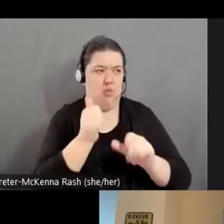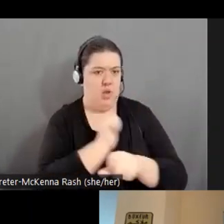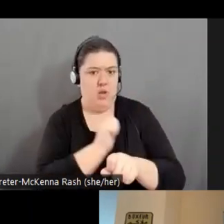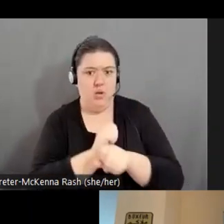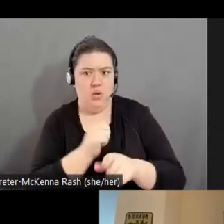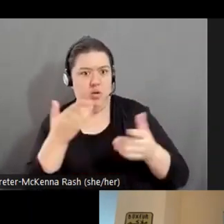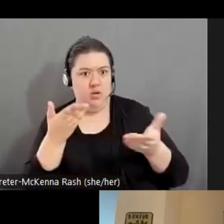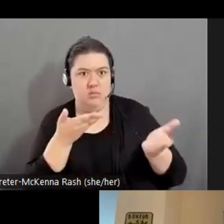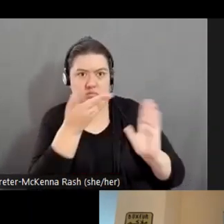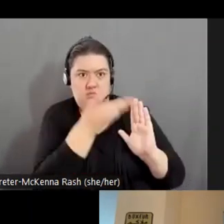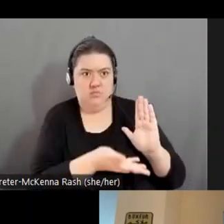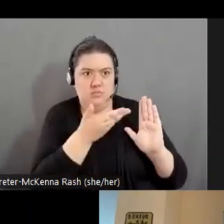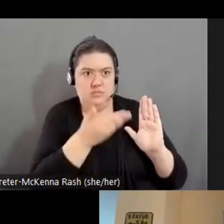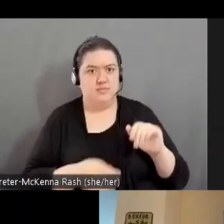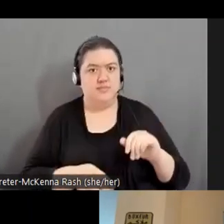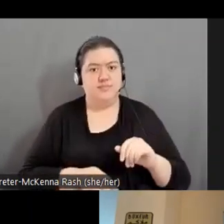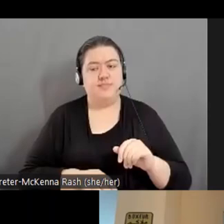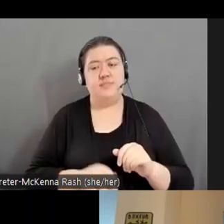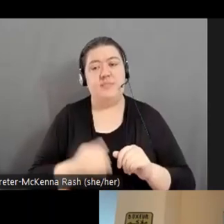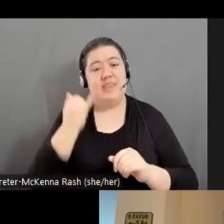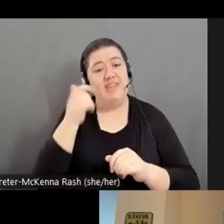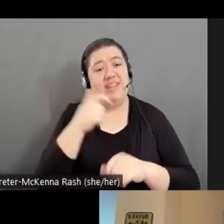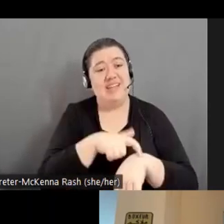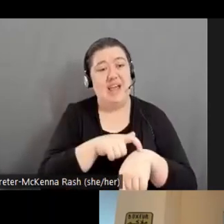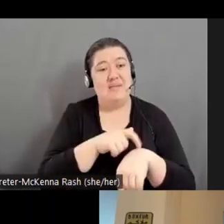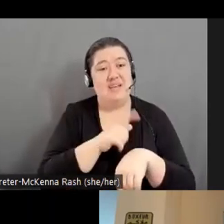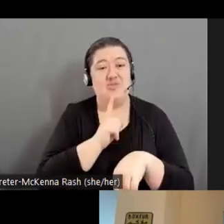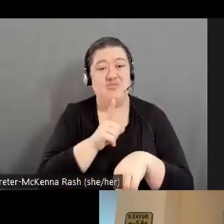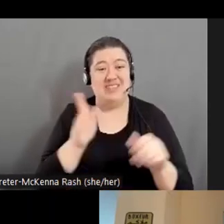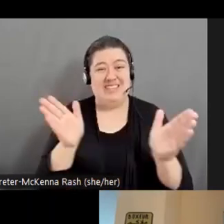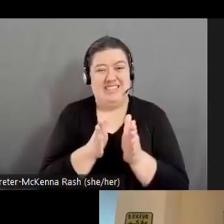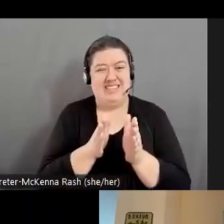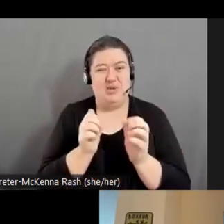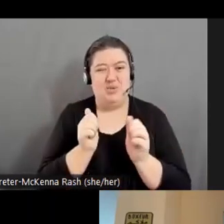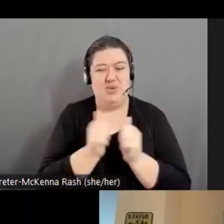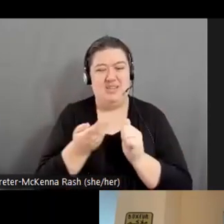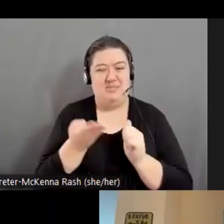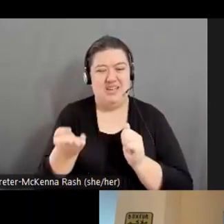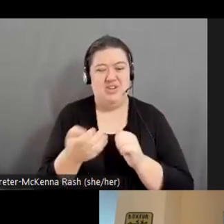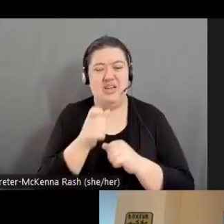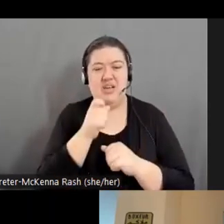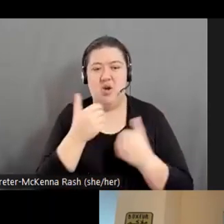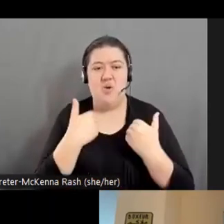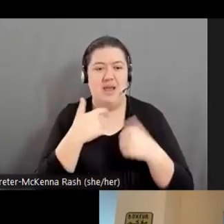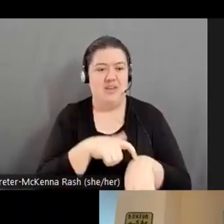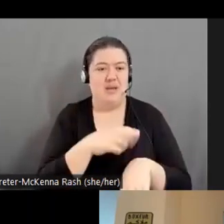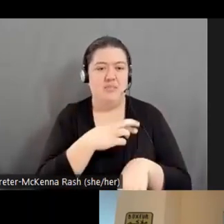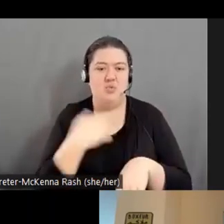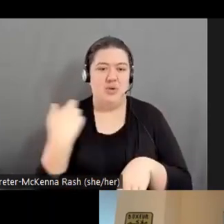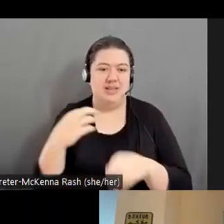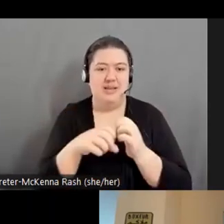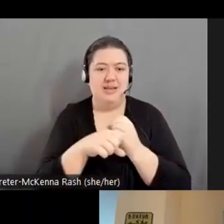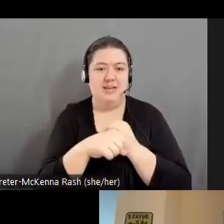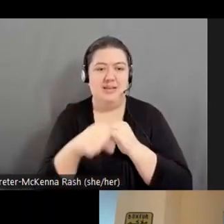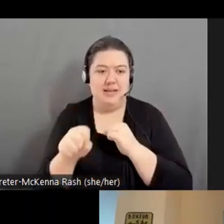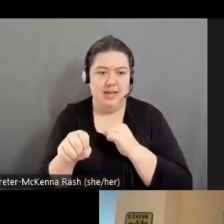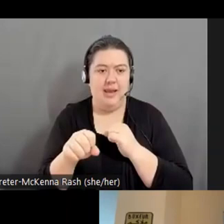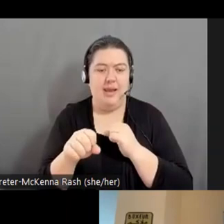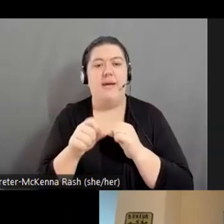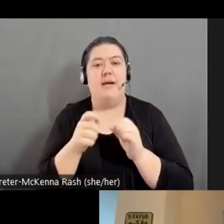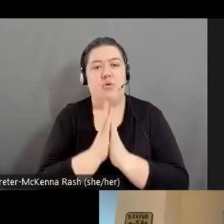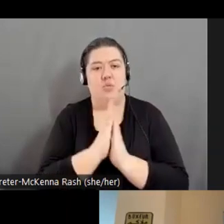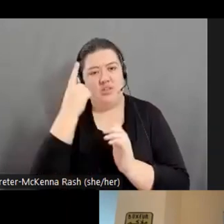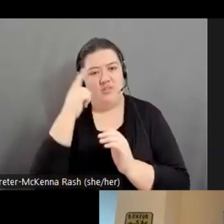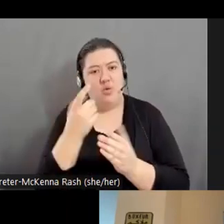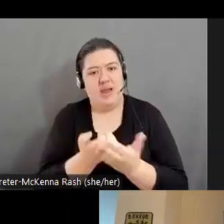But if the time is really tight with the petition, then you might not have time to risk the delay of a request for evidence, and you might want to do a